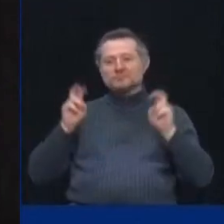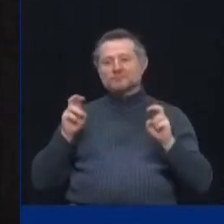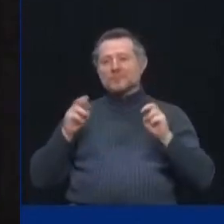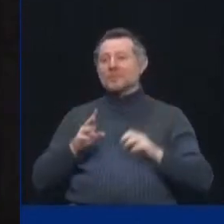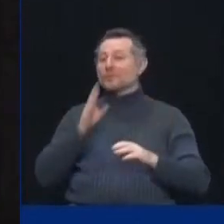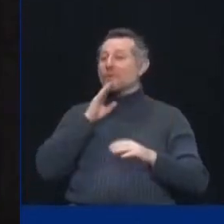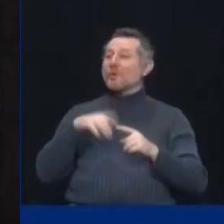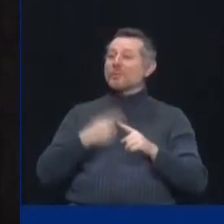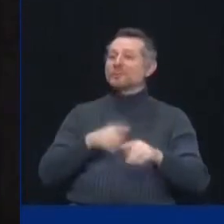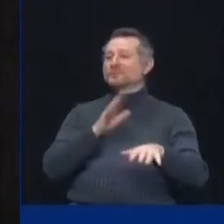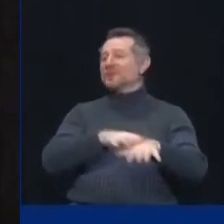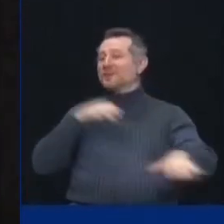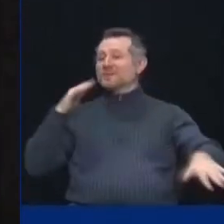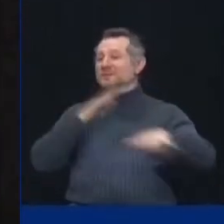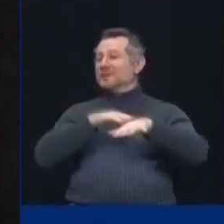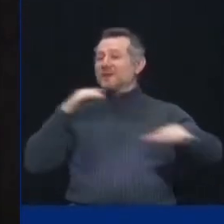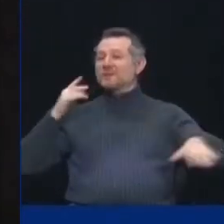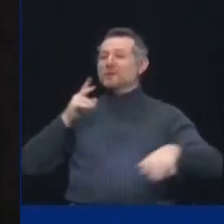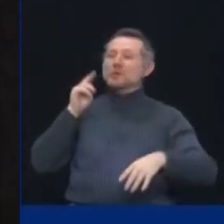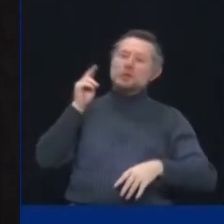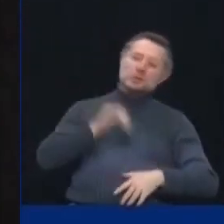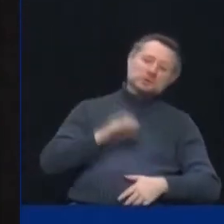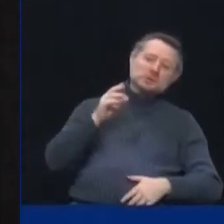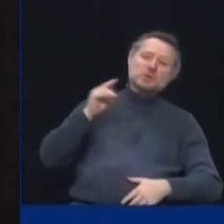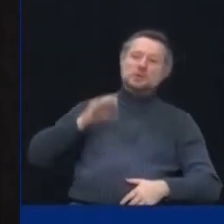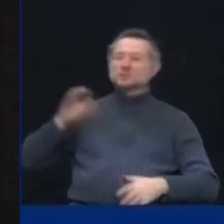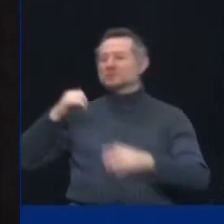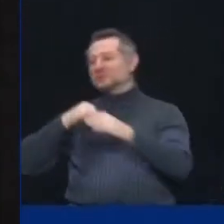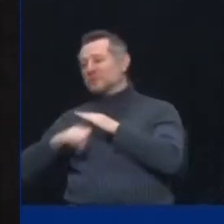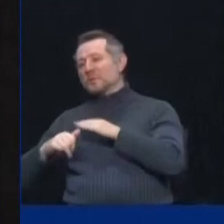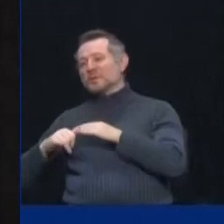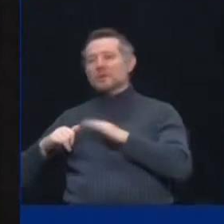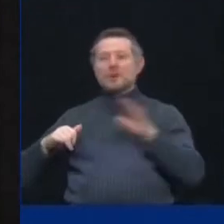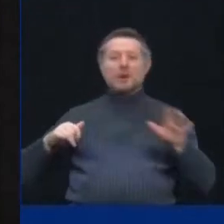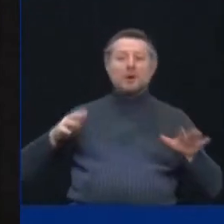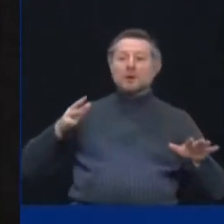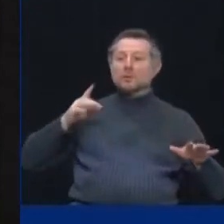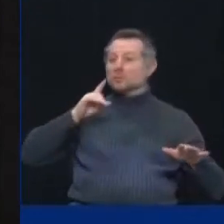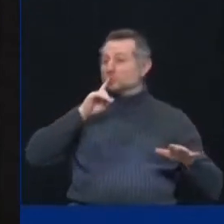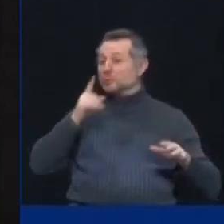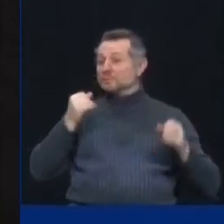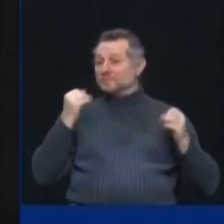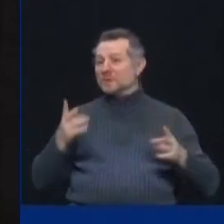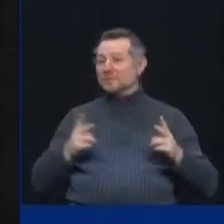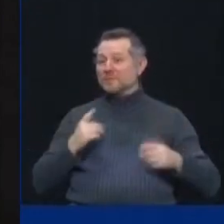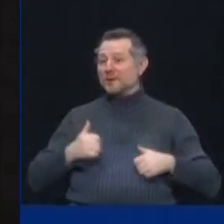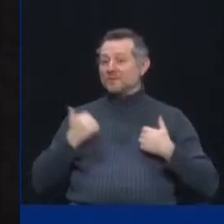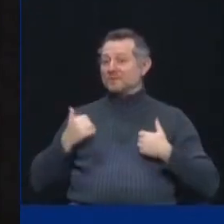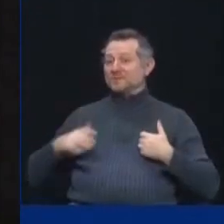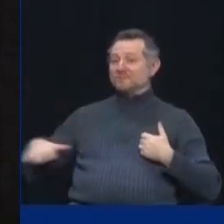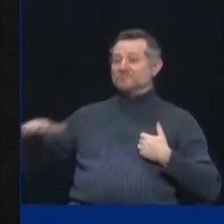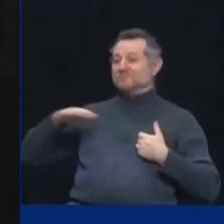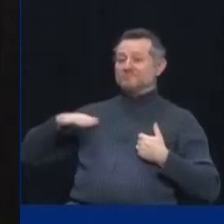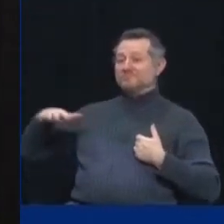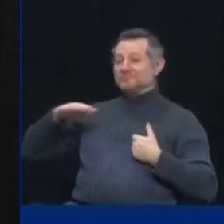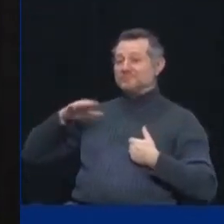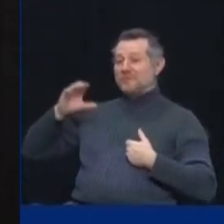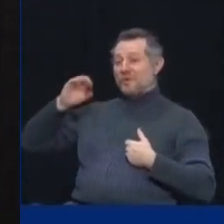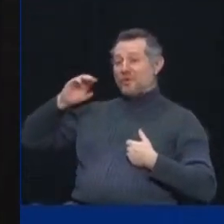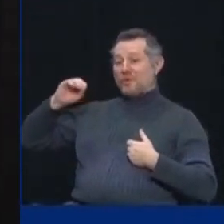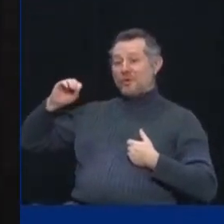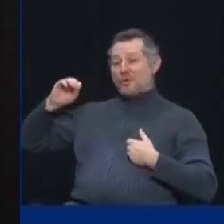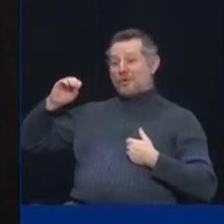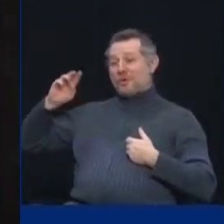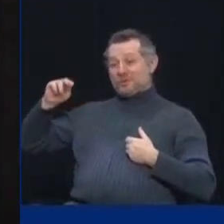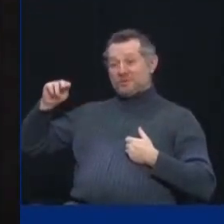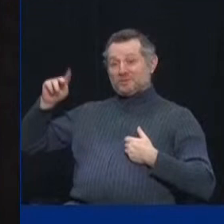York City and the congestion into Manhattan. Well, there are a lot of Bronxites and New Yorkers who work in Stamford, Connecticut. And if you go and you see the